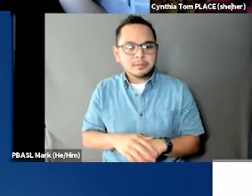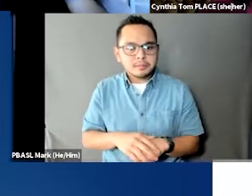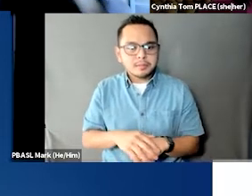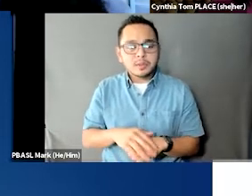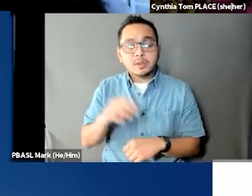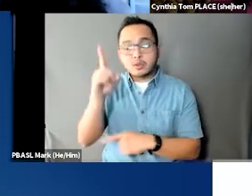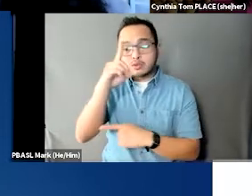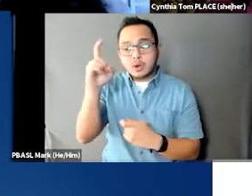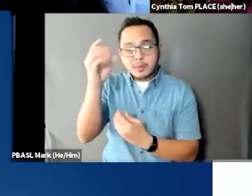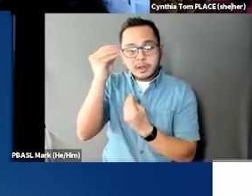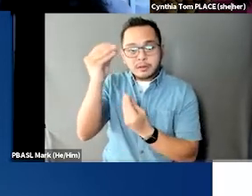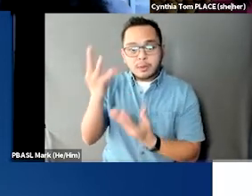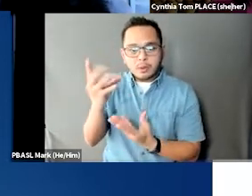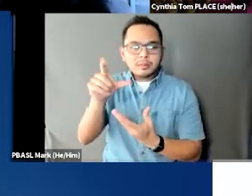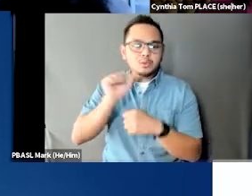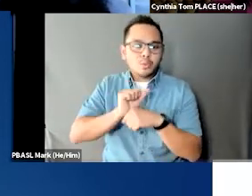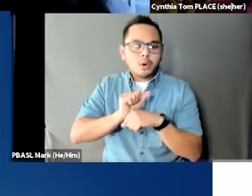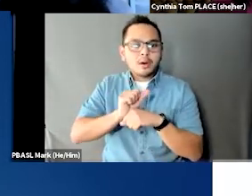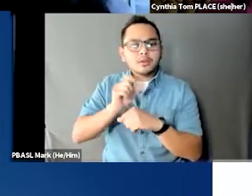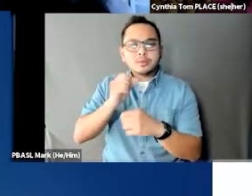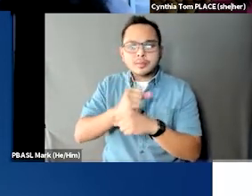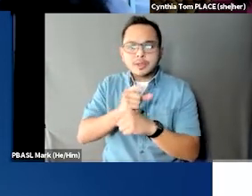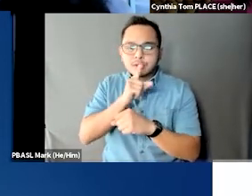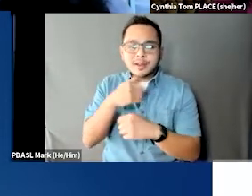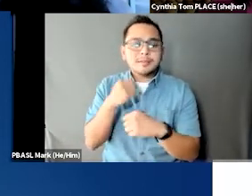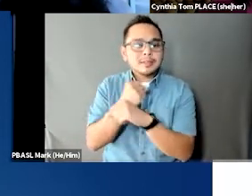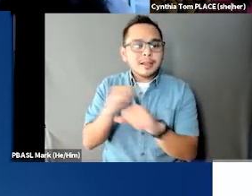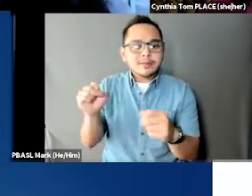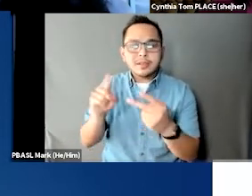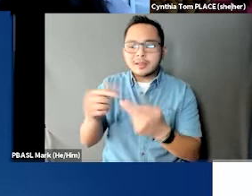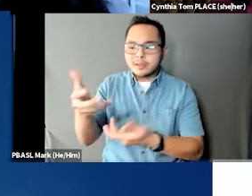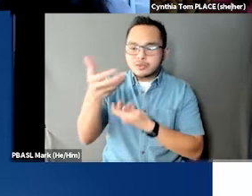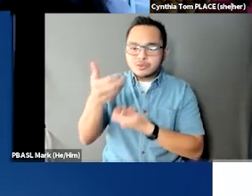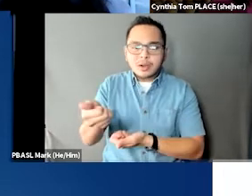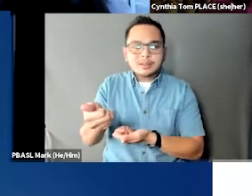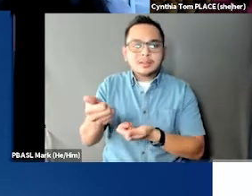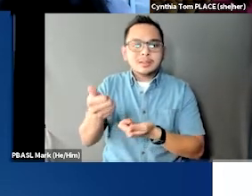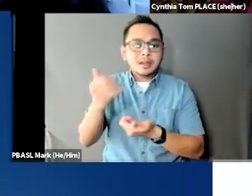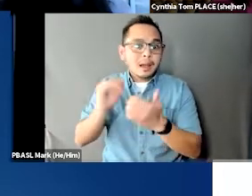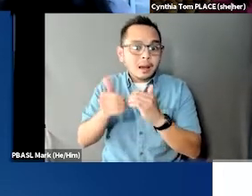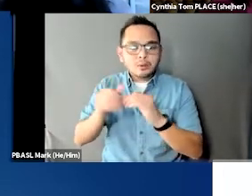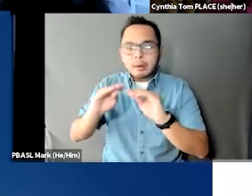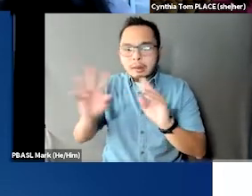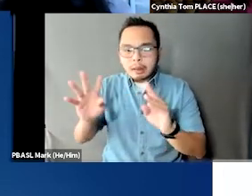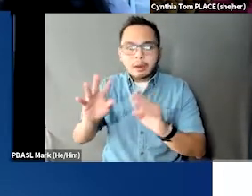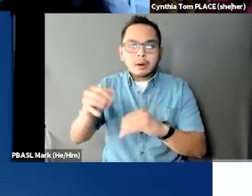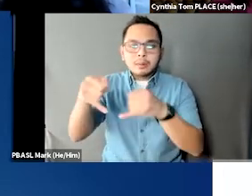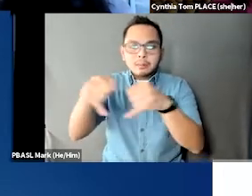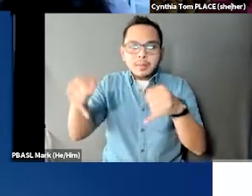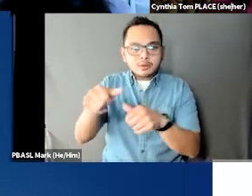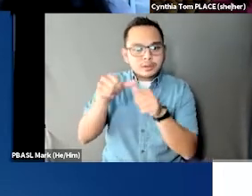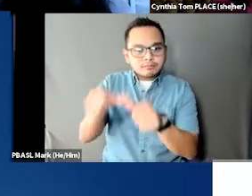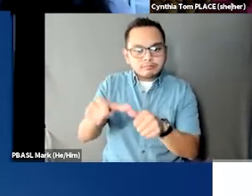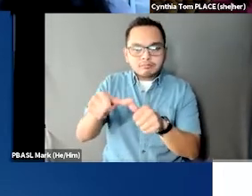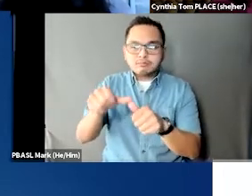trauma-informed, you need to work to ensure safety, to develop trust by being clear, maintaining boundaries, being consistent, and keeping your